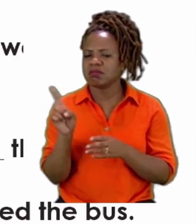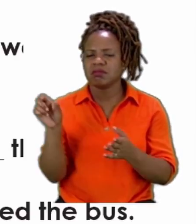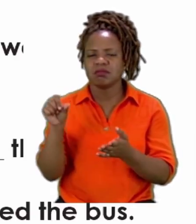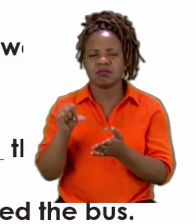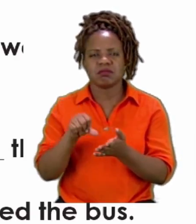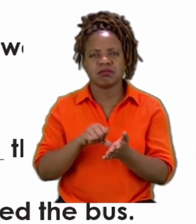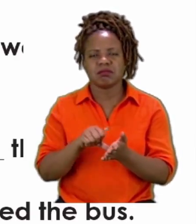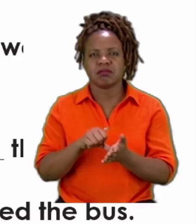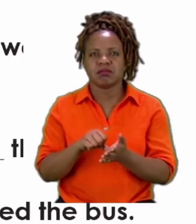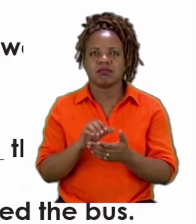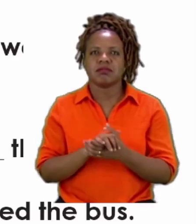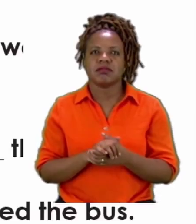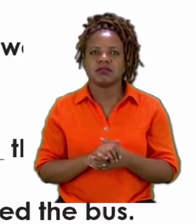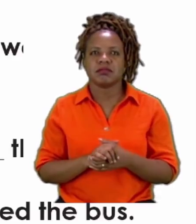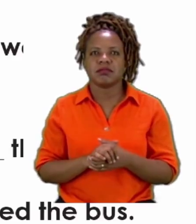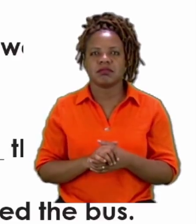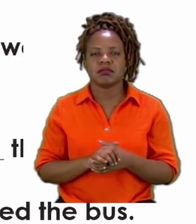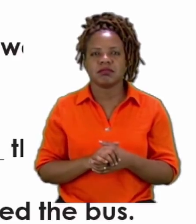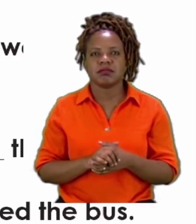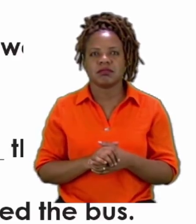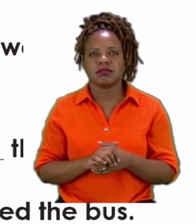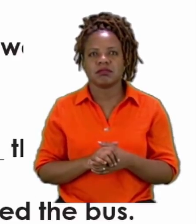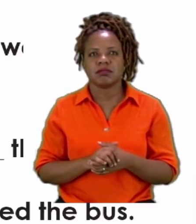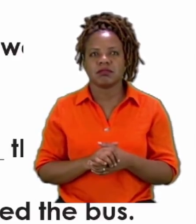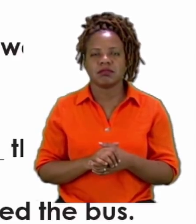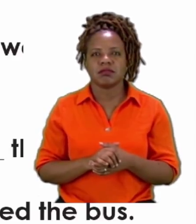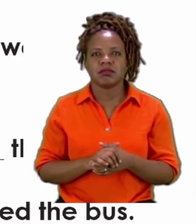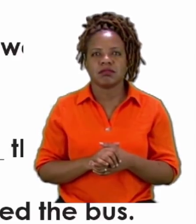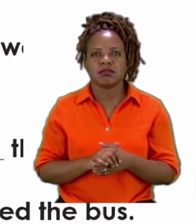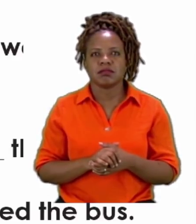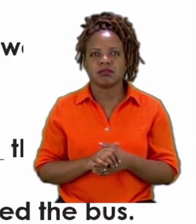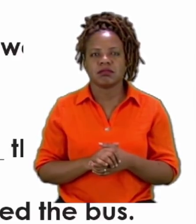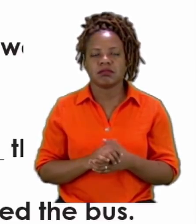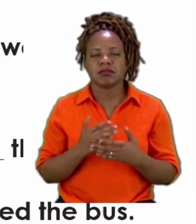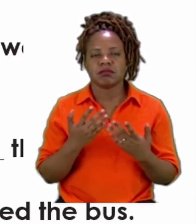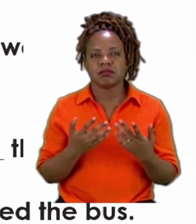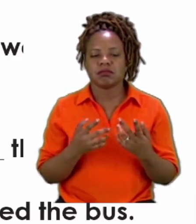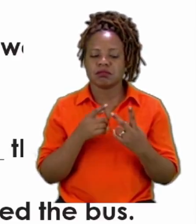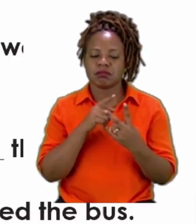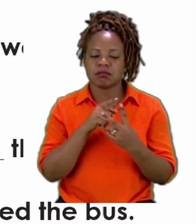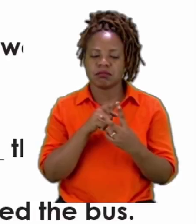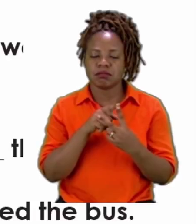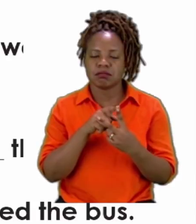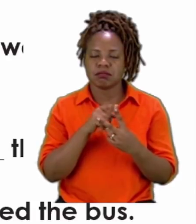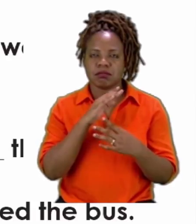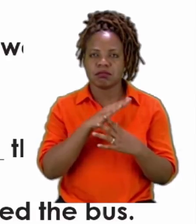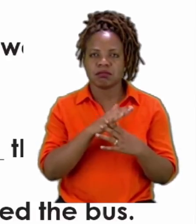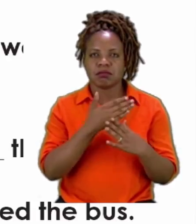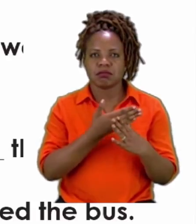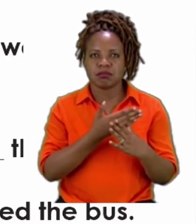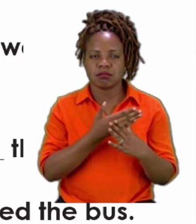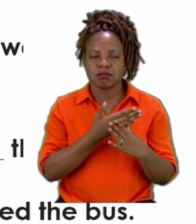Now we have to be very careful here, because if we use the word because, we will be offering